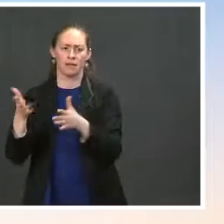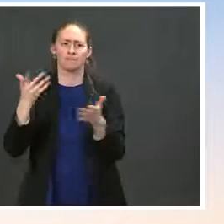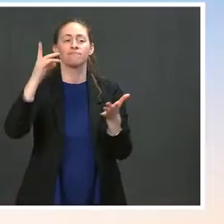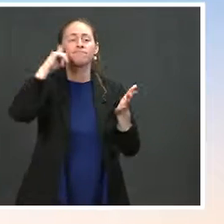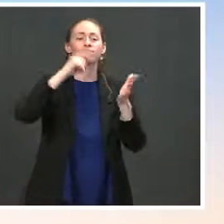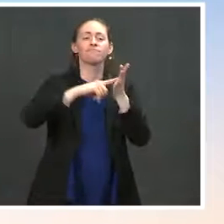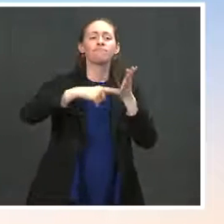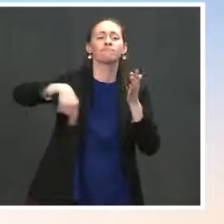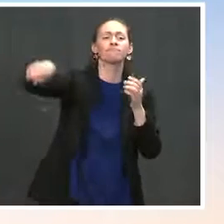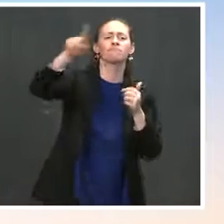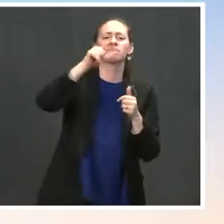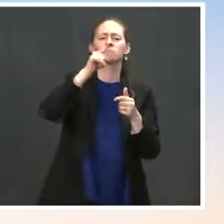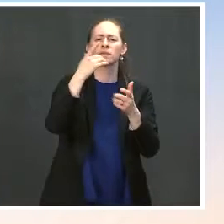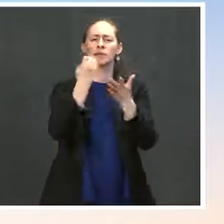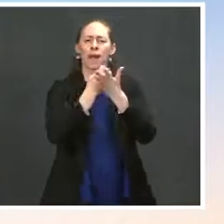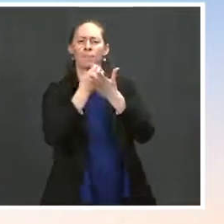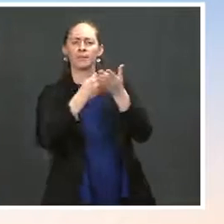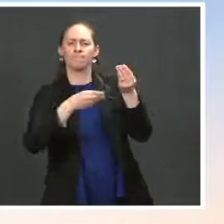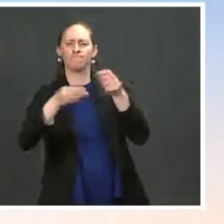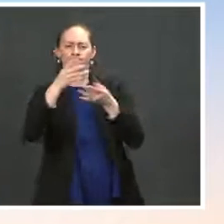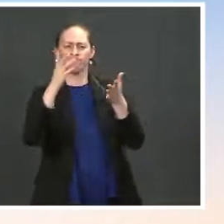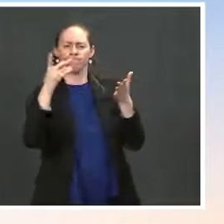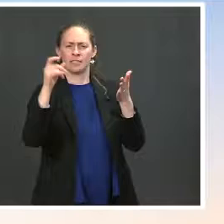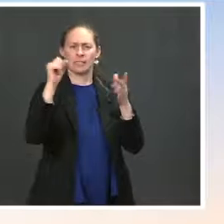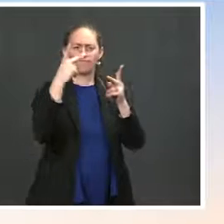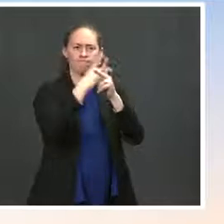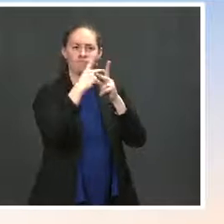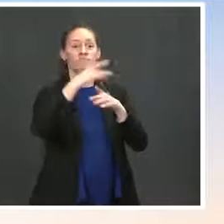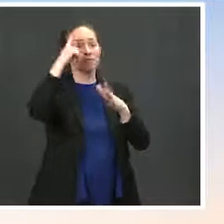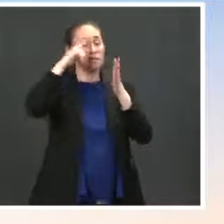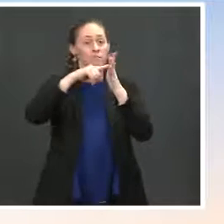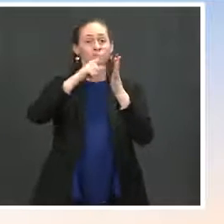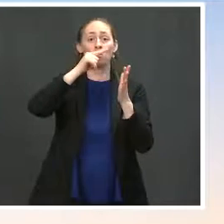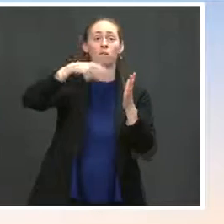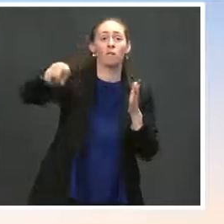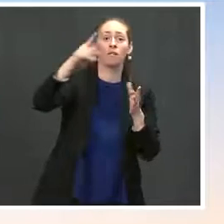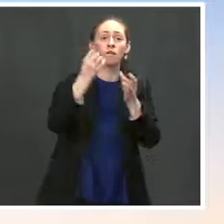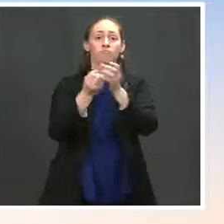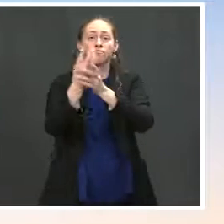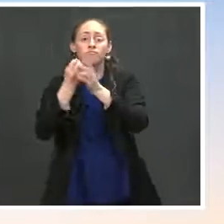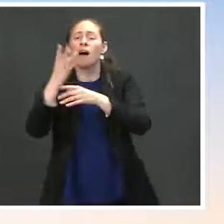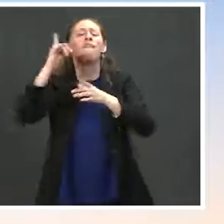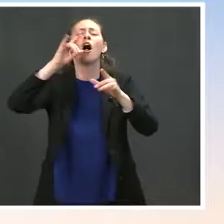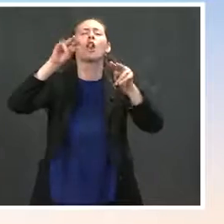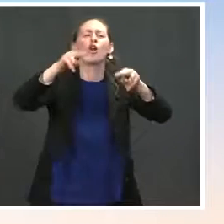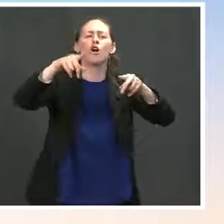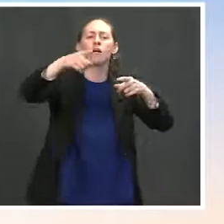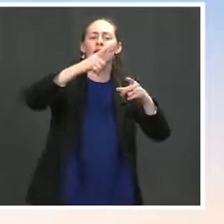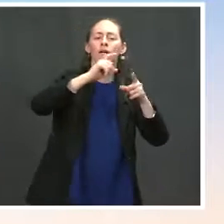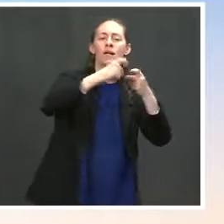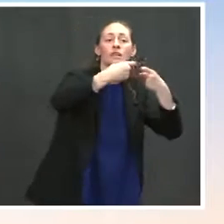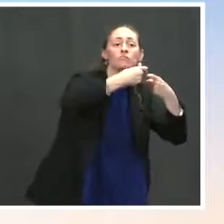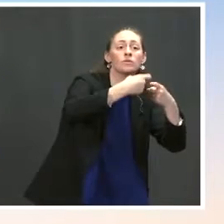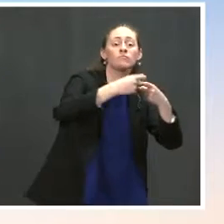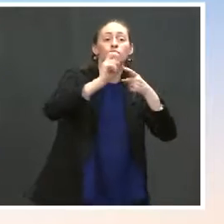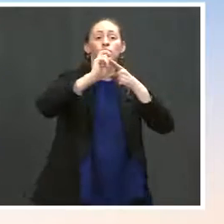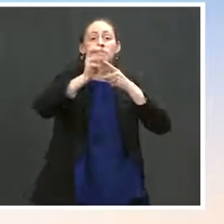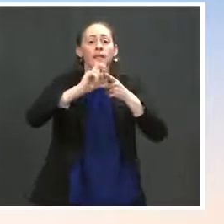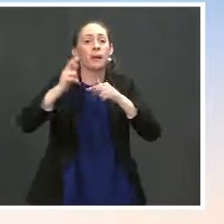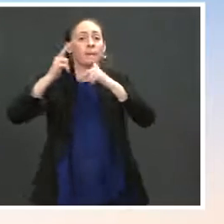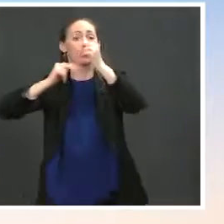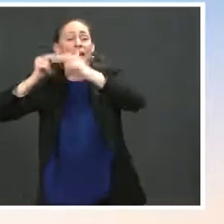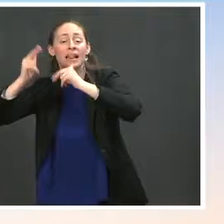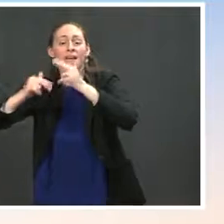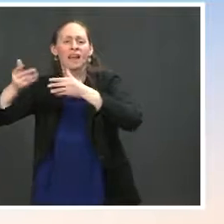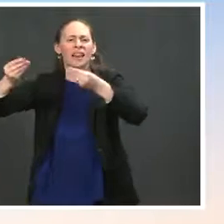economy that produces greenhouse gases, including electricity, transportation, buildings, industry, and lands, to